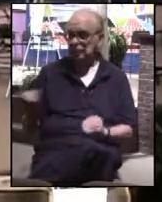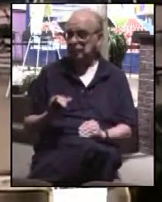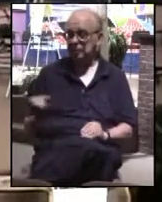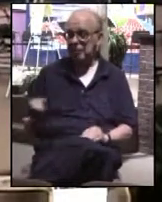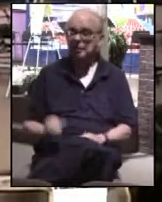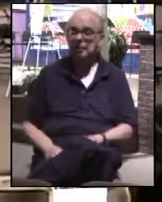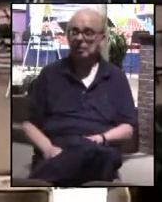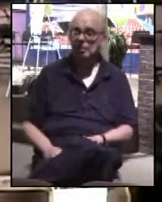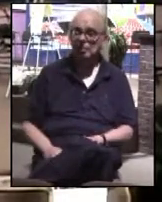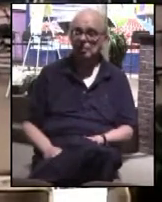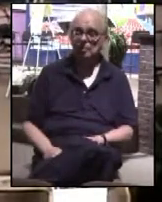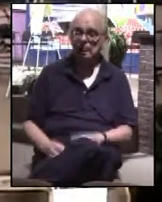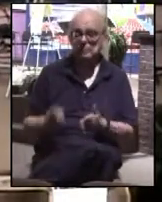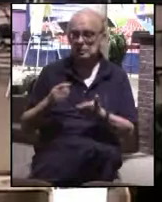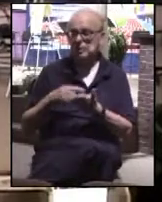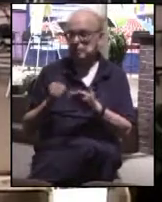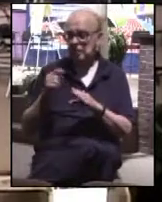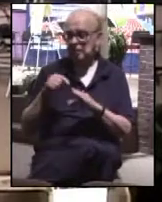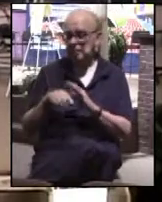and be checked in right